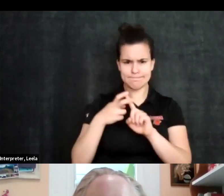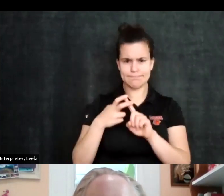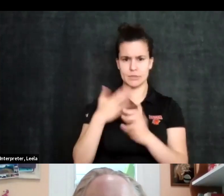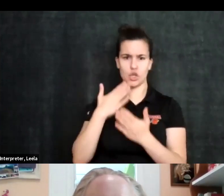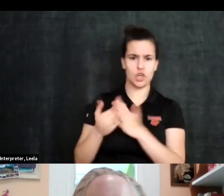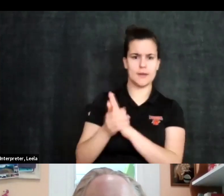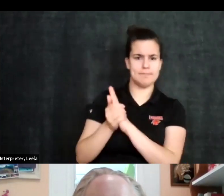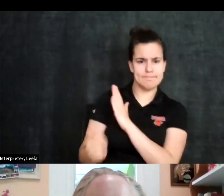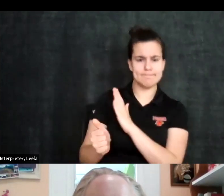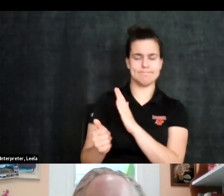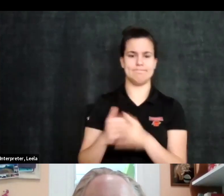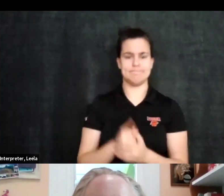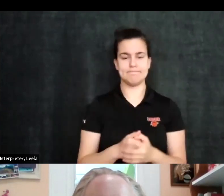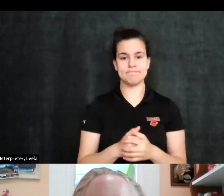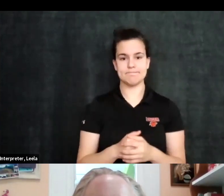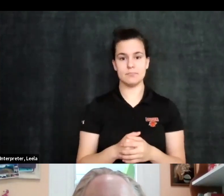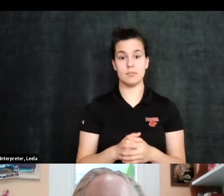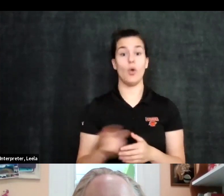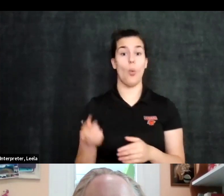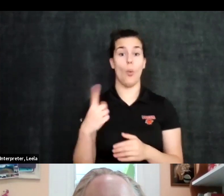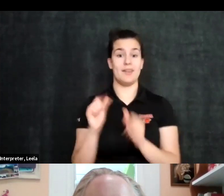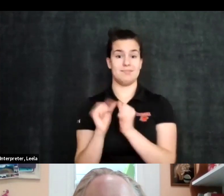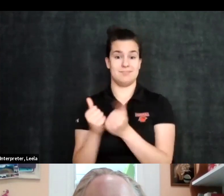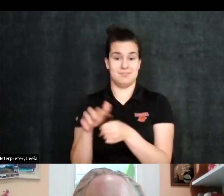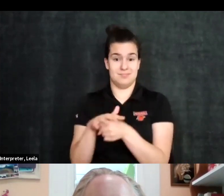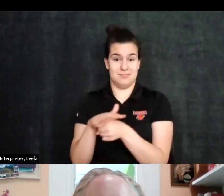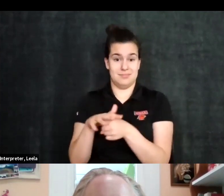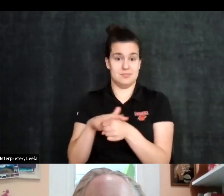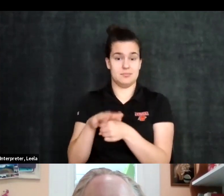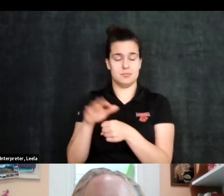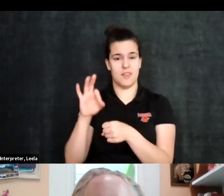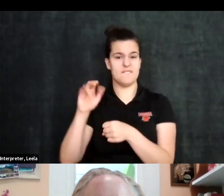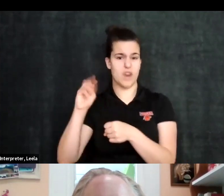talent. One of the firms in town I